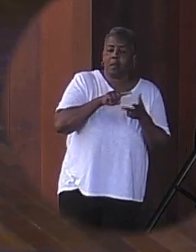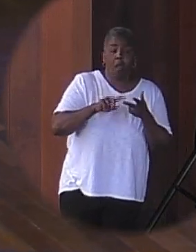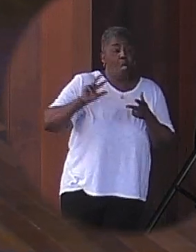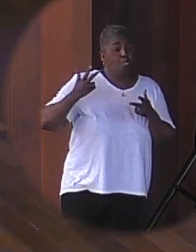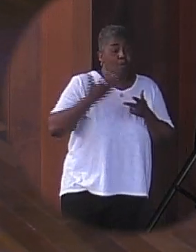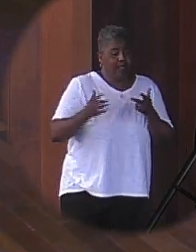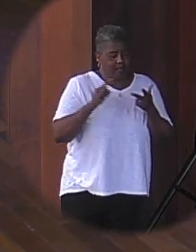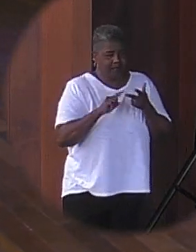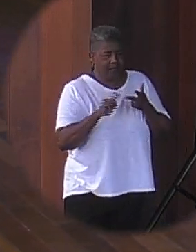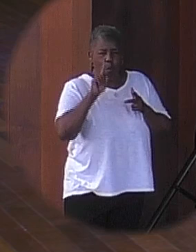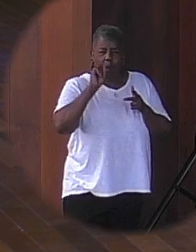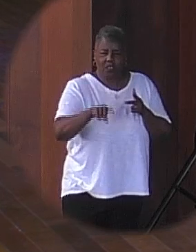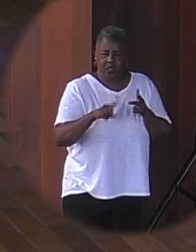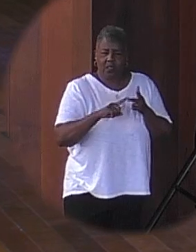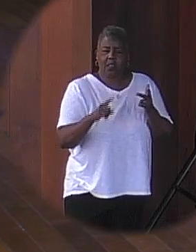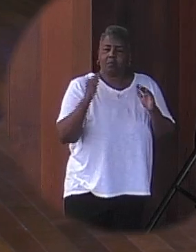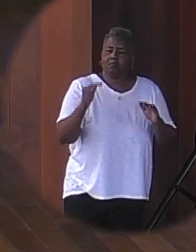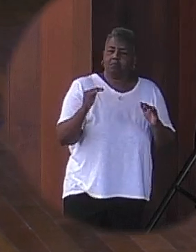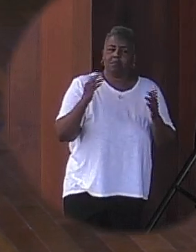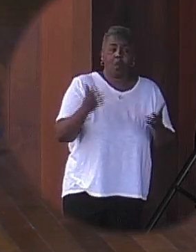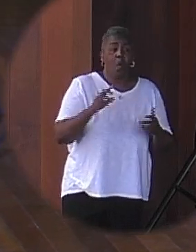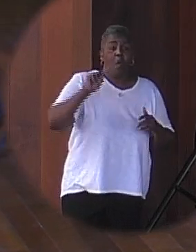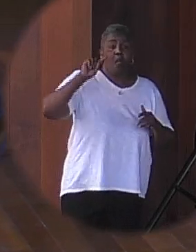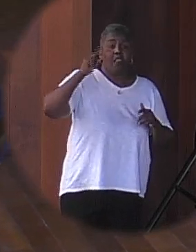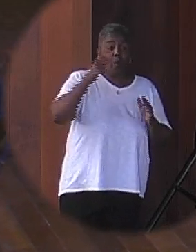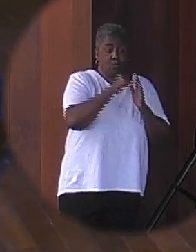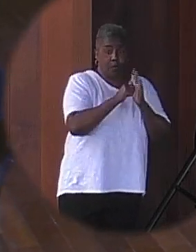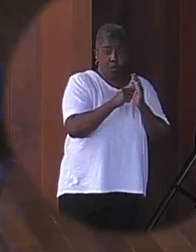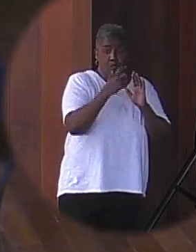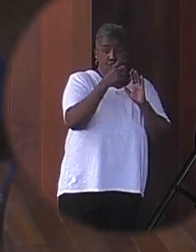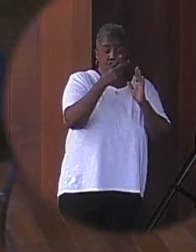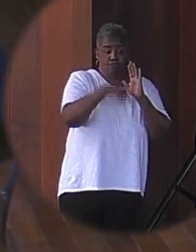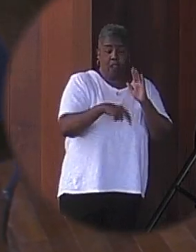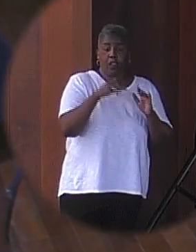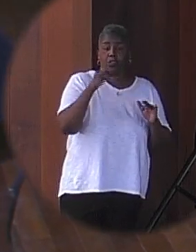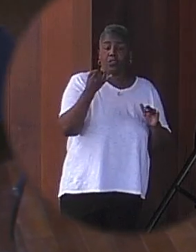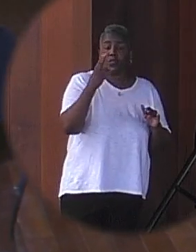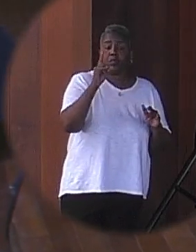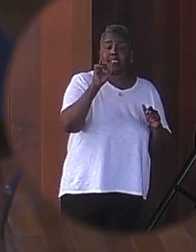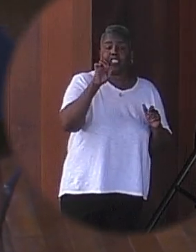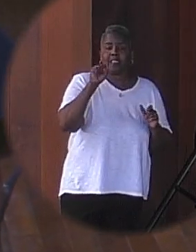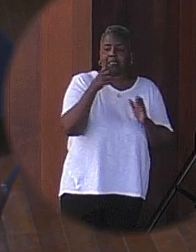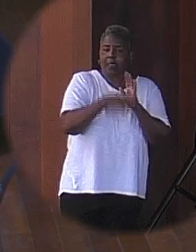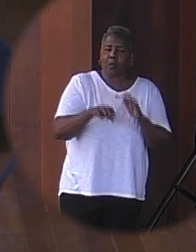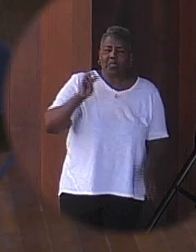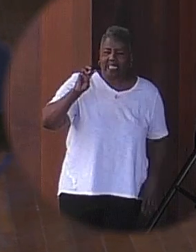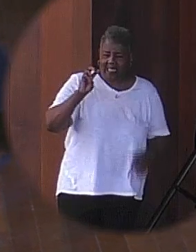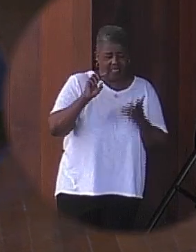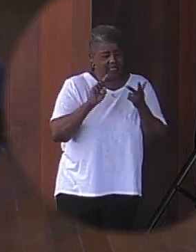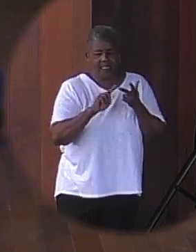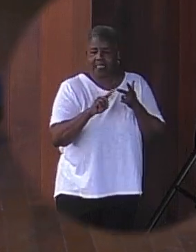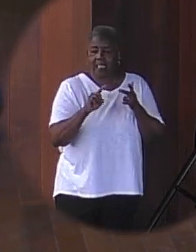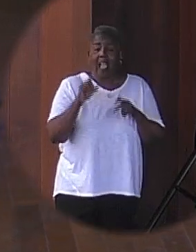And here's the last question I want to lift up. It was raised in the first passage we read in Judges chapter 6. In Judges chapter